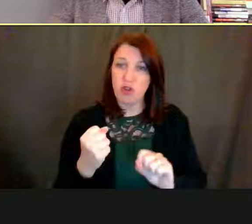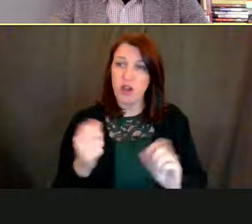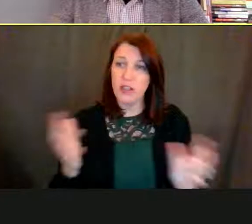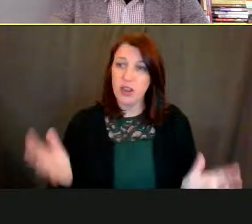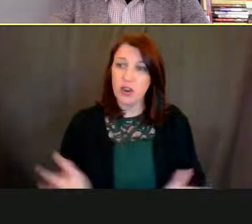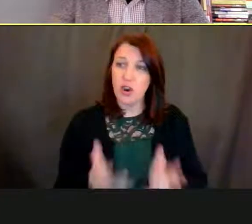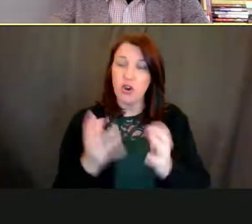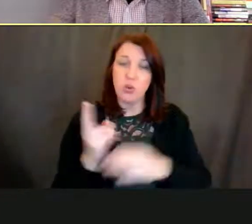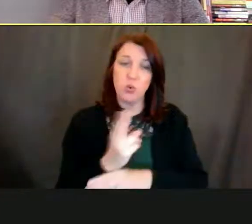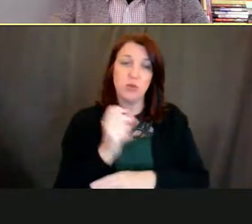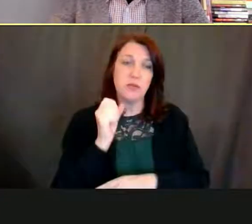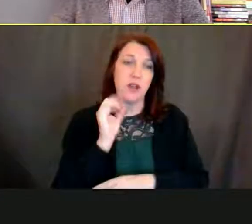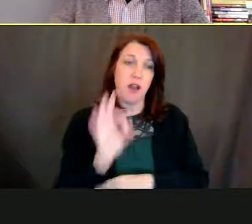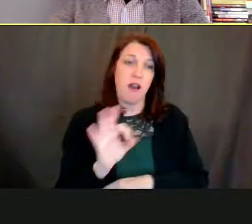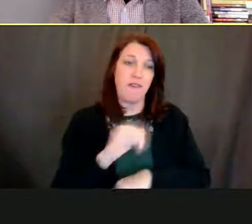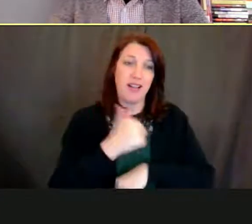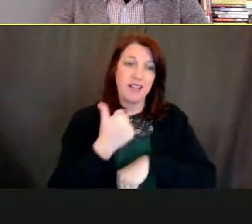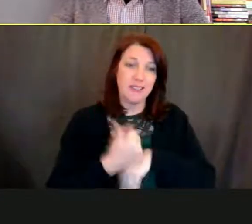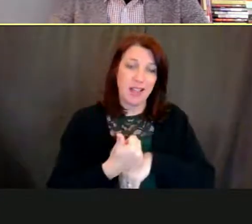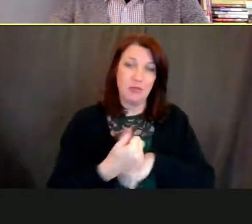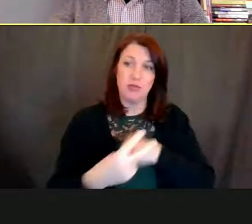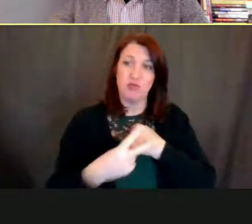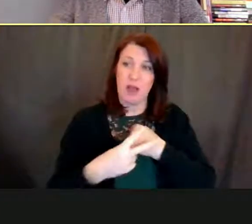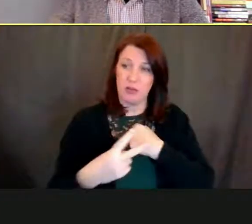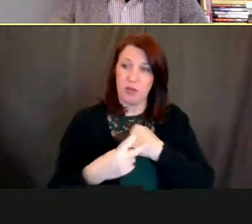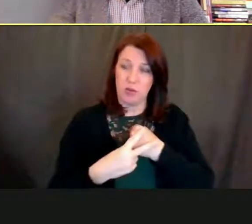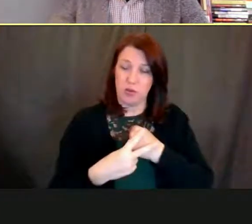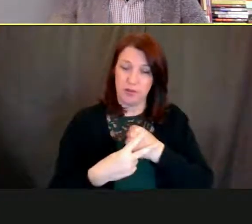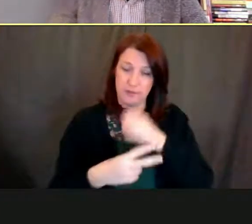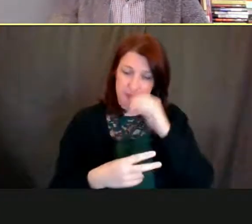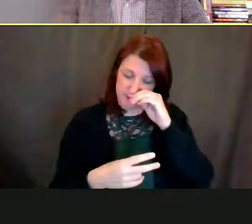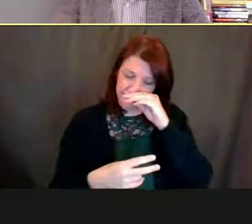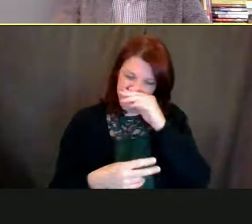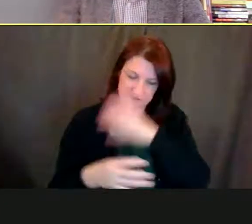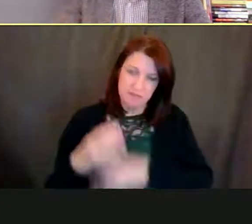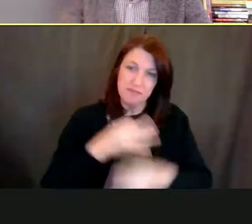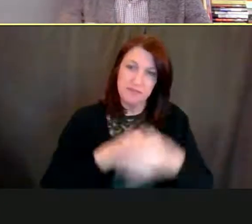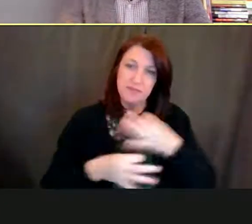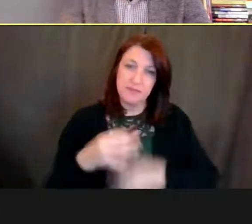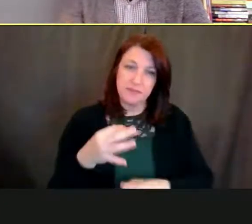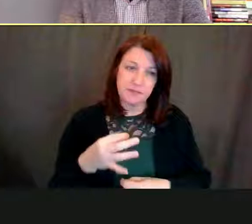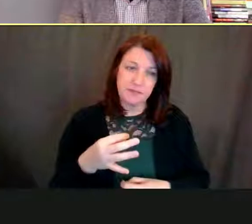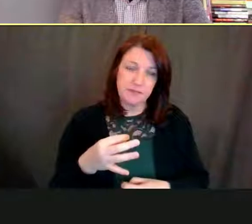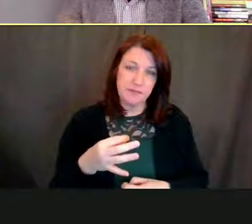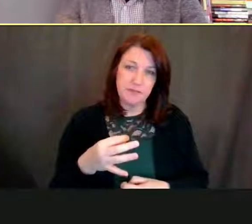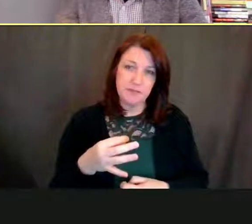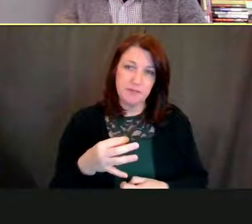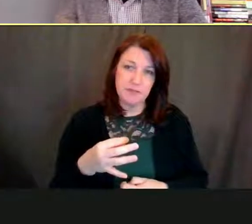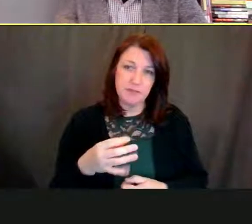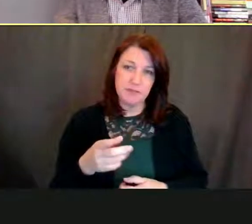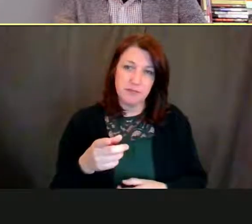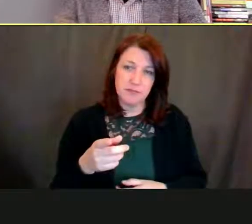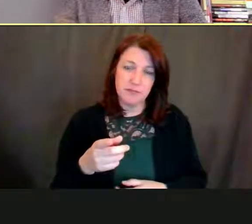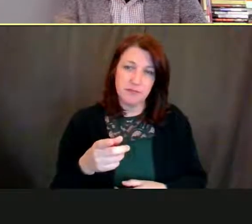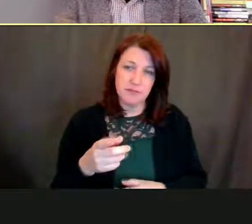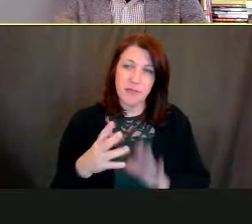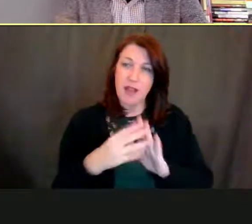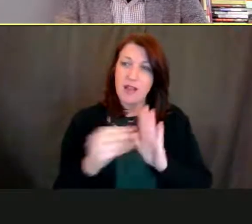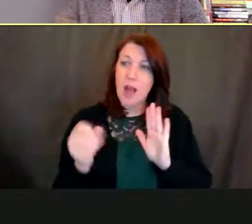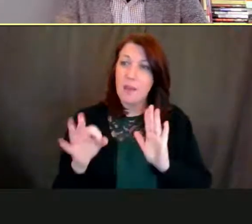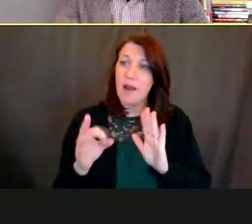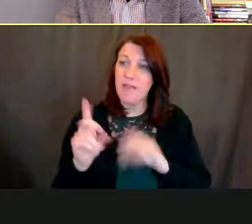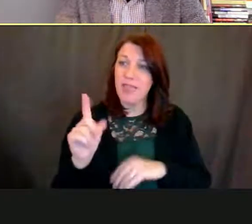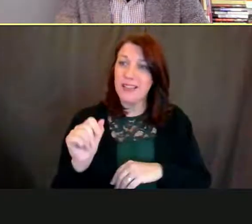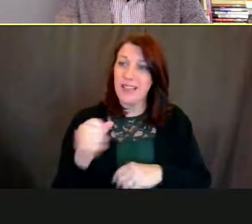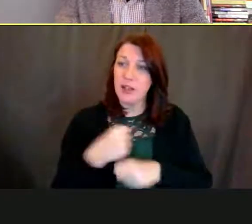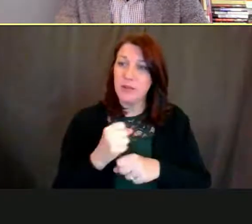the use of established repositories, rather than, for example, retaining a copy of the data to be